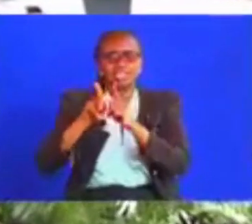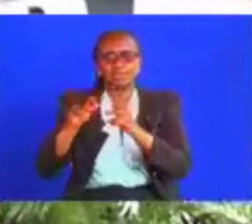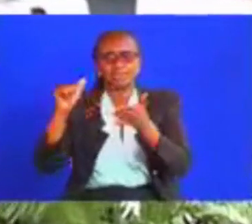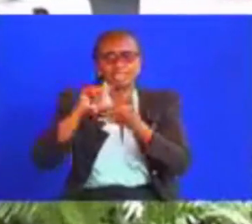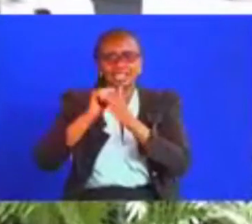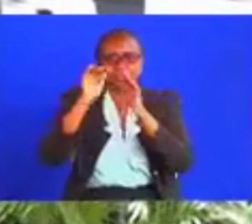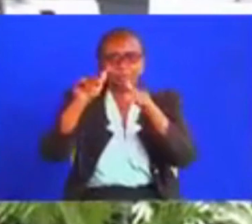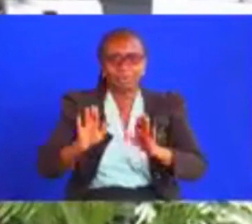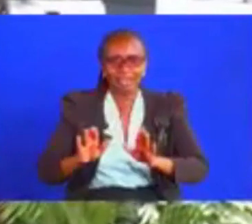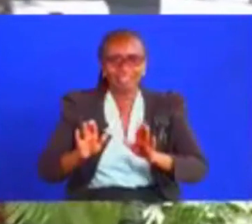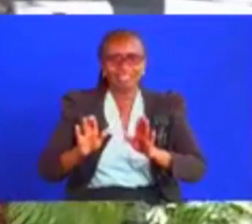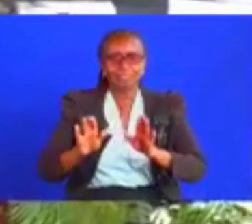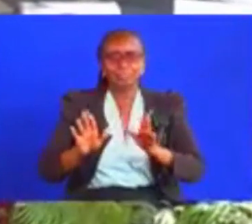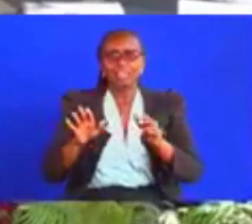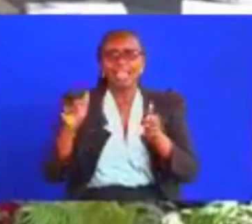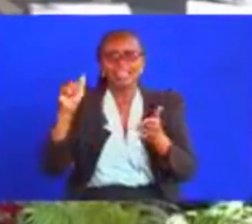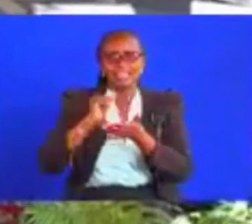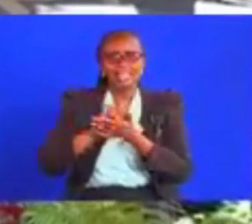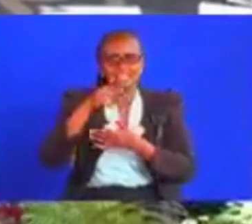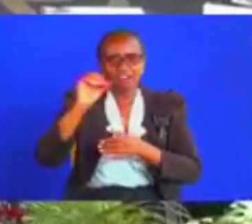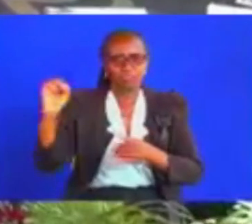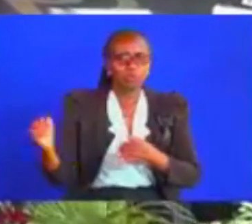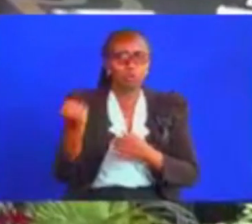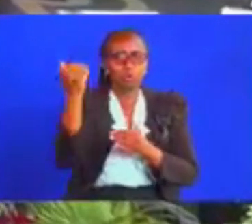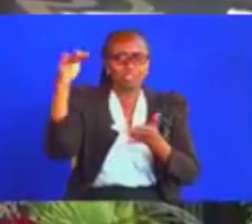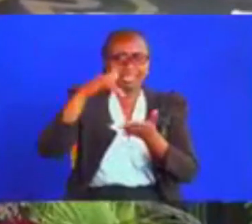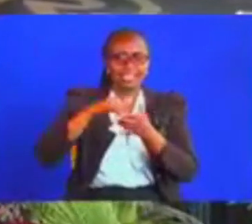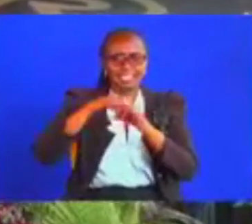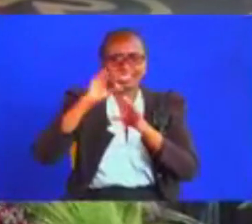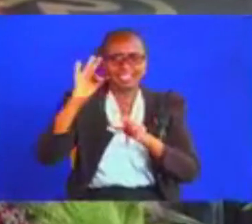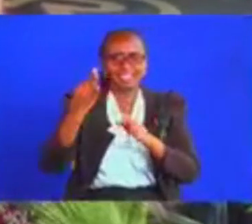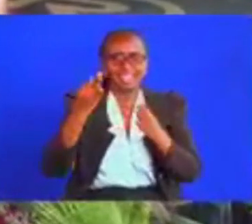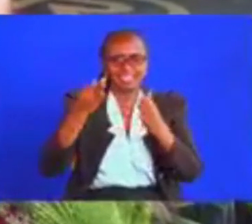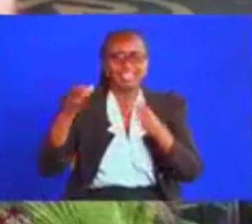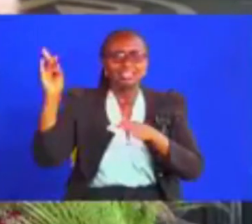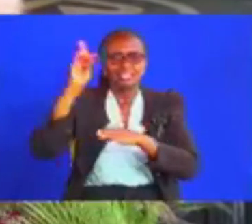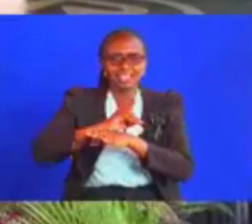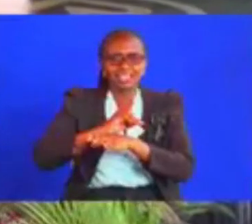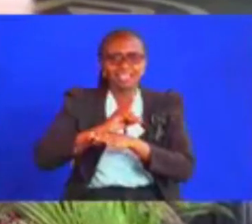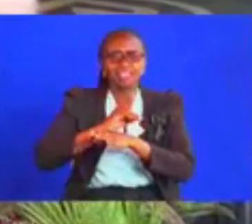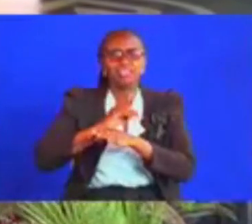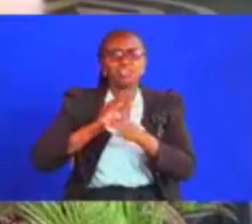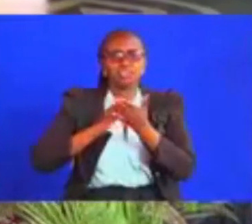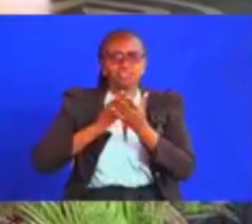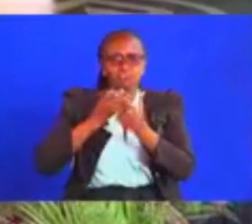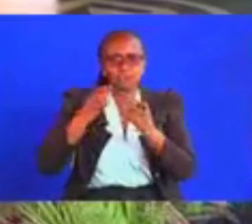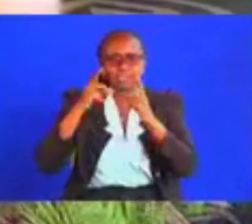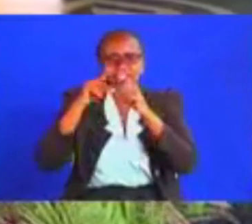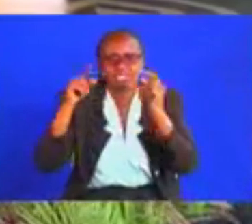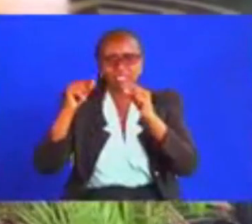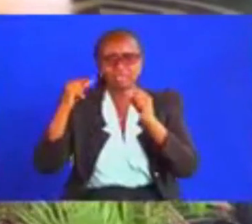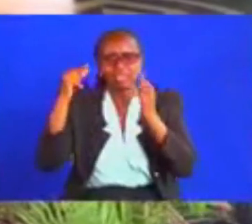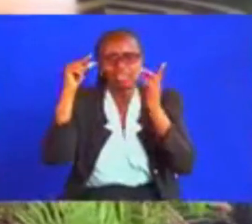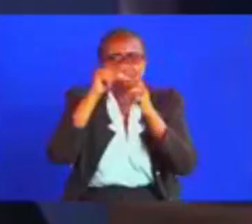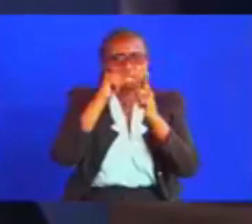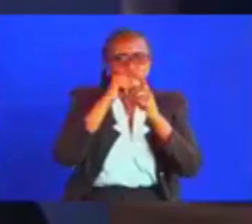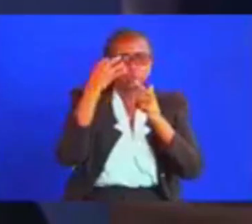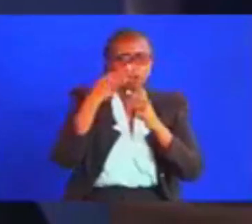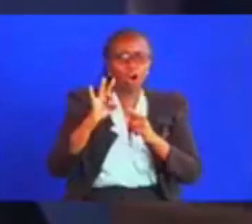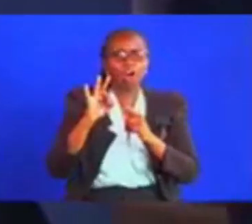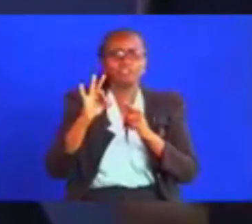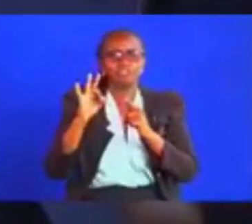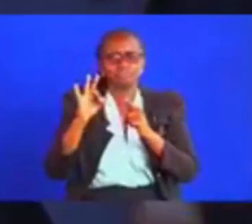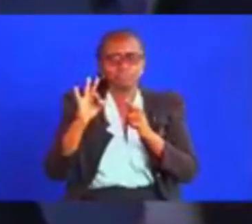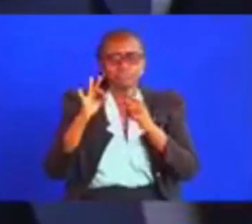buried, and that he rose again on the third day according to scripture. The gospel of salvation is a declaration